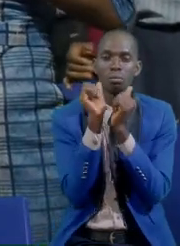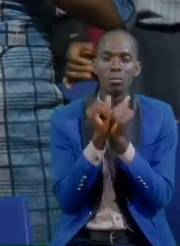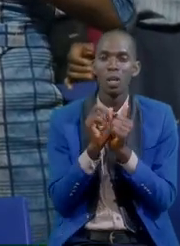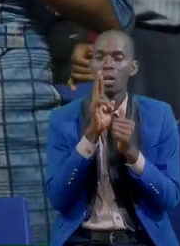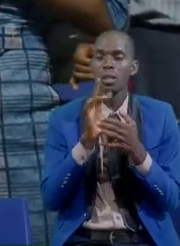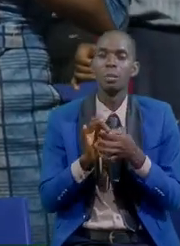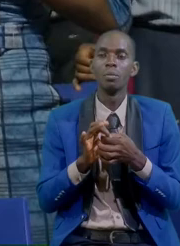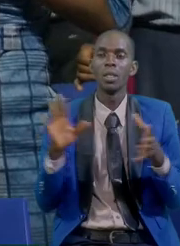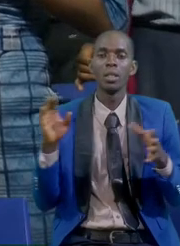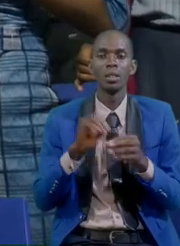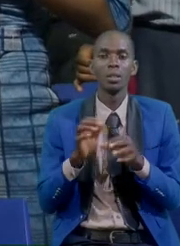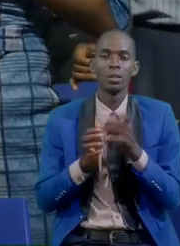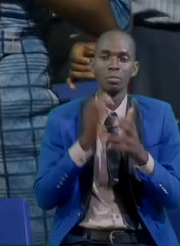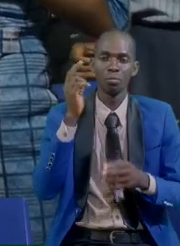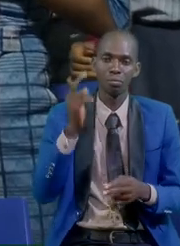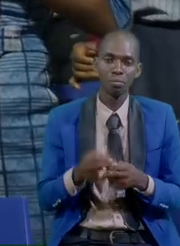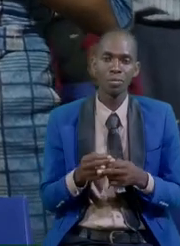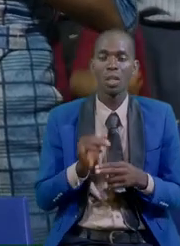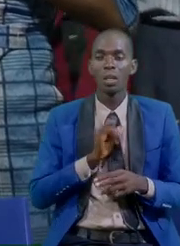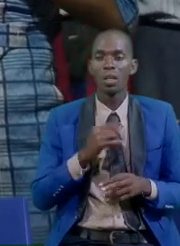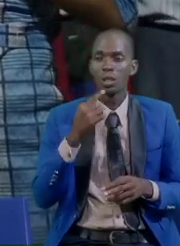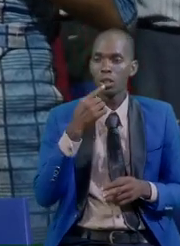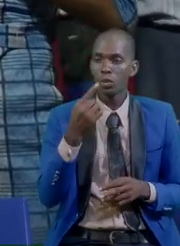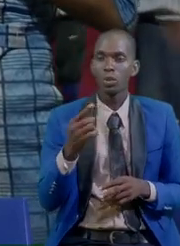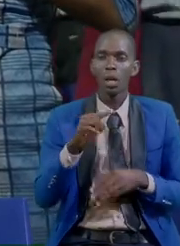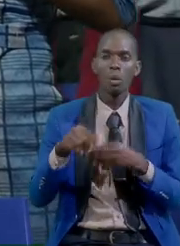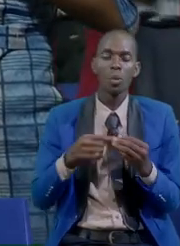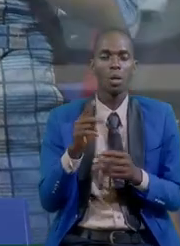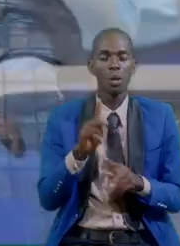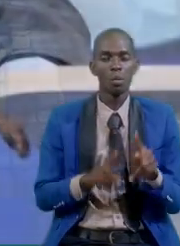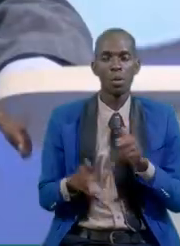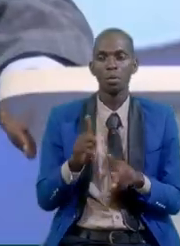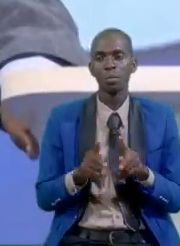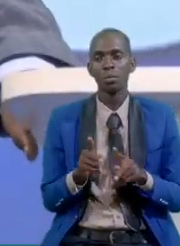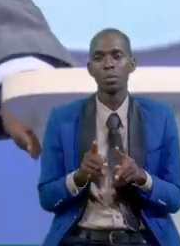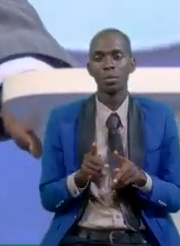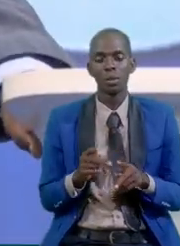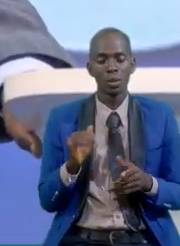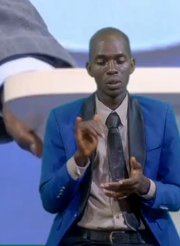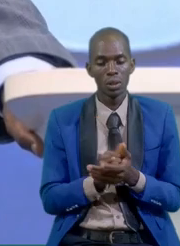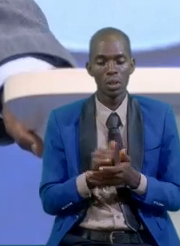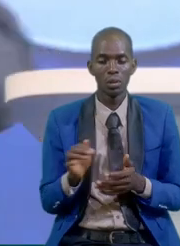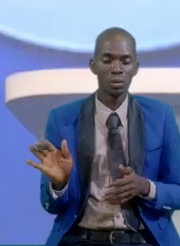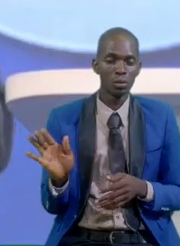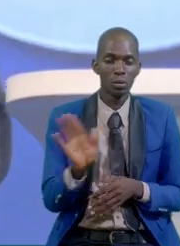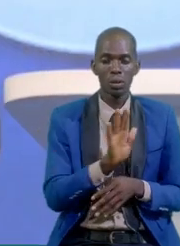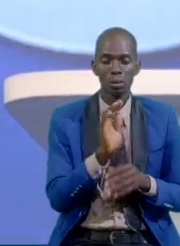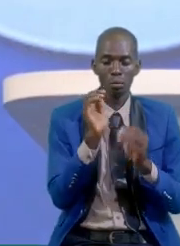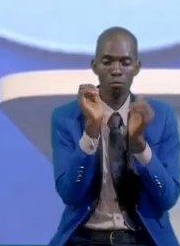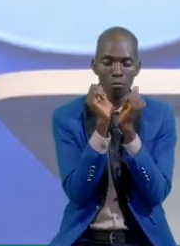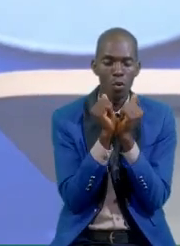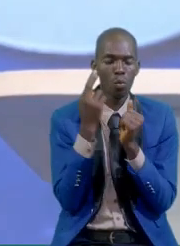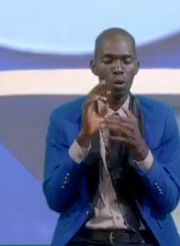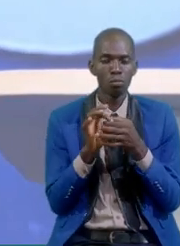loosed. I told you about those people. Their bands were loosed, everyone.